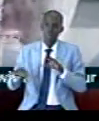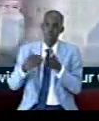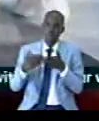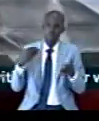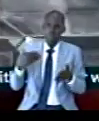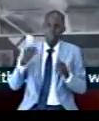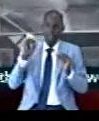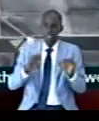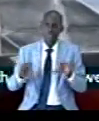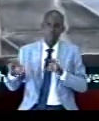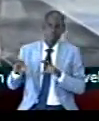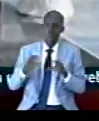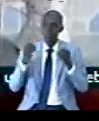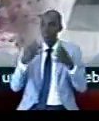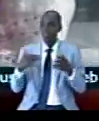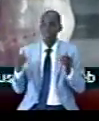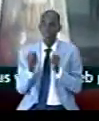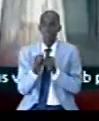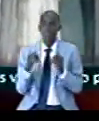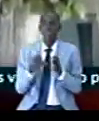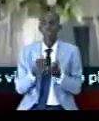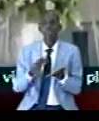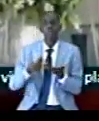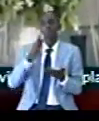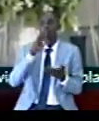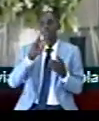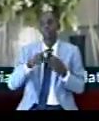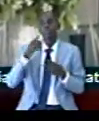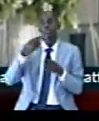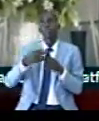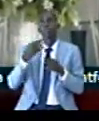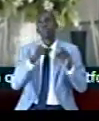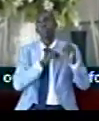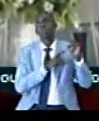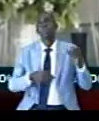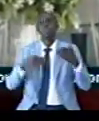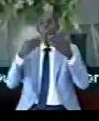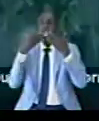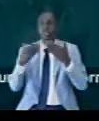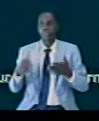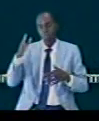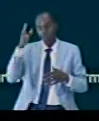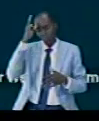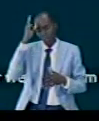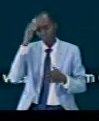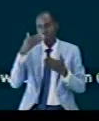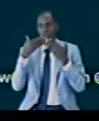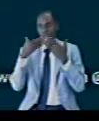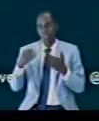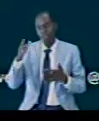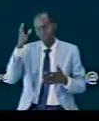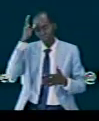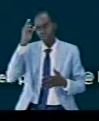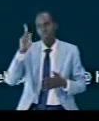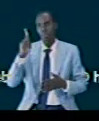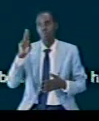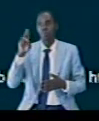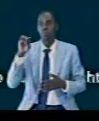it. Nothing will happen. Glory be to the name of God. I say thank you, Baba. Thank you, God. And thank you, Baba Kumuyi.